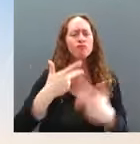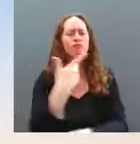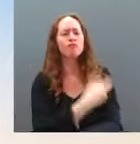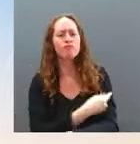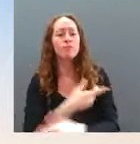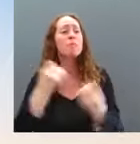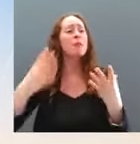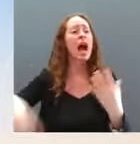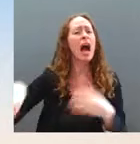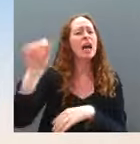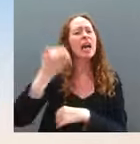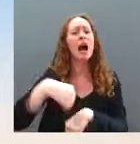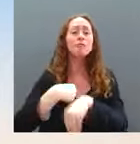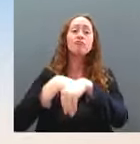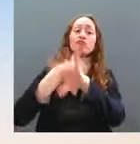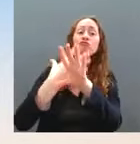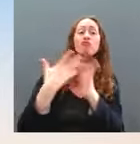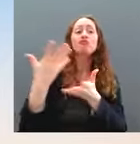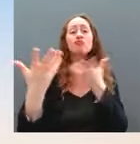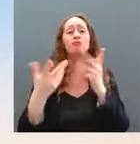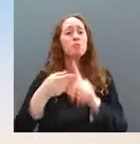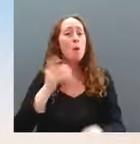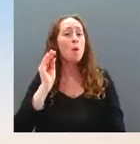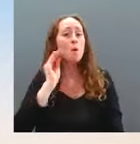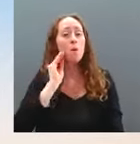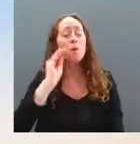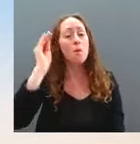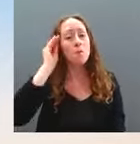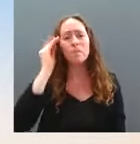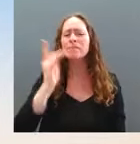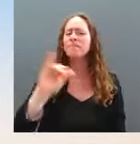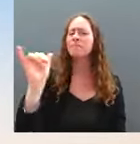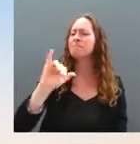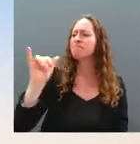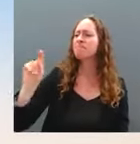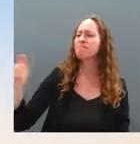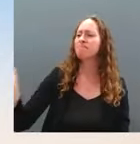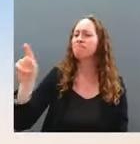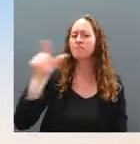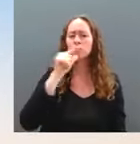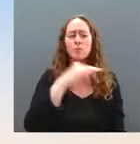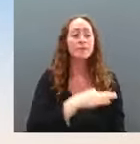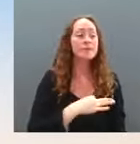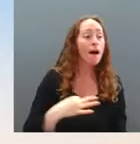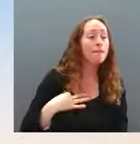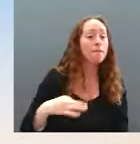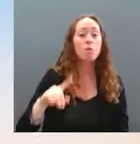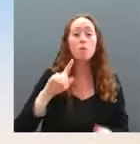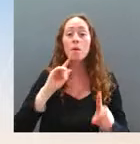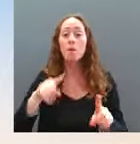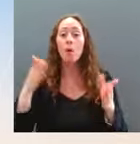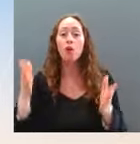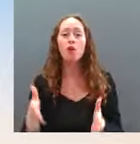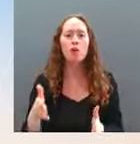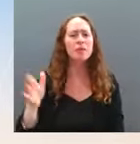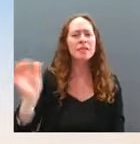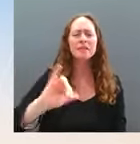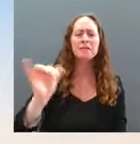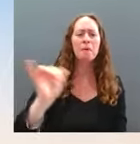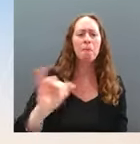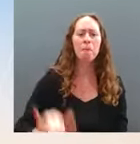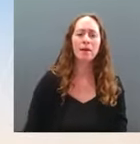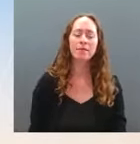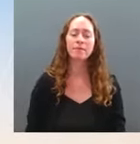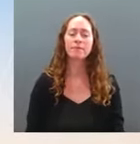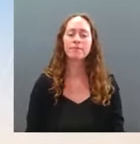even reporters are, who are vaccinated and boosted. And they all have a talented and experienced team